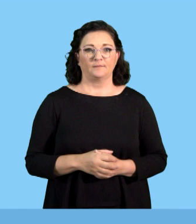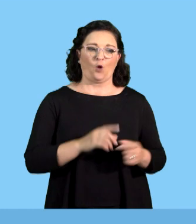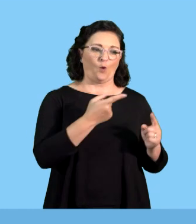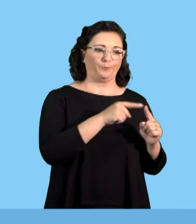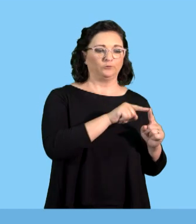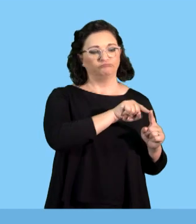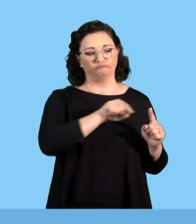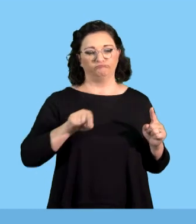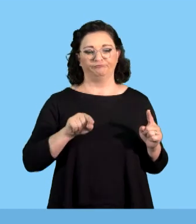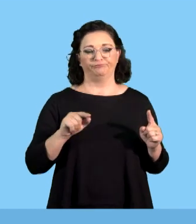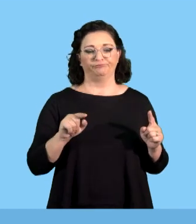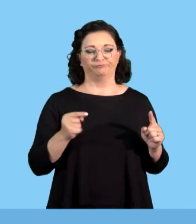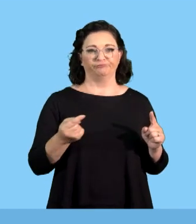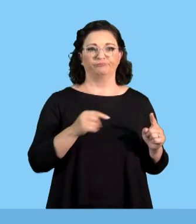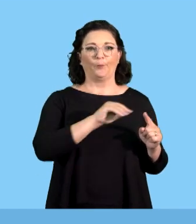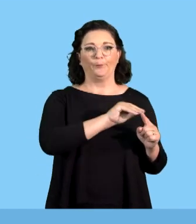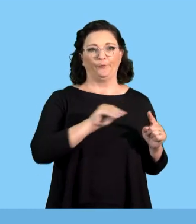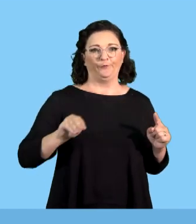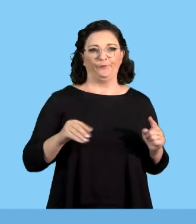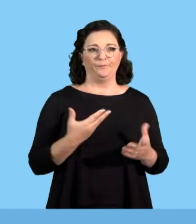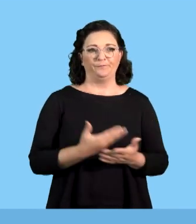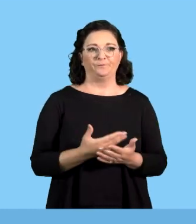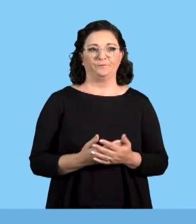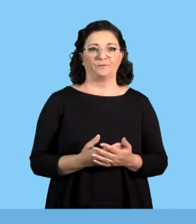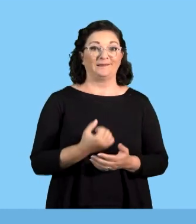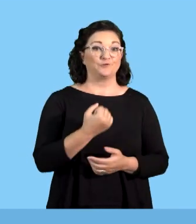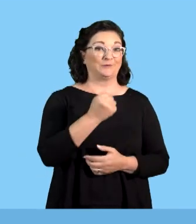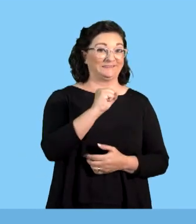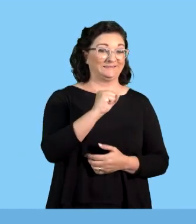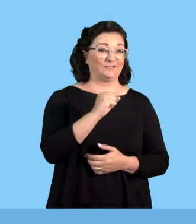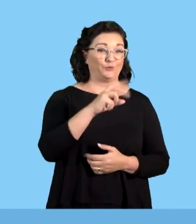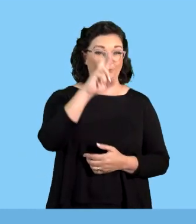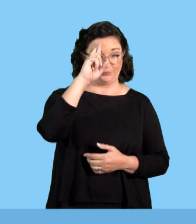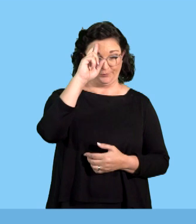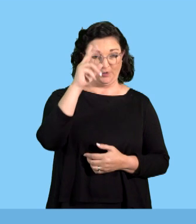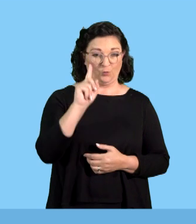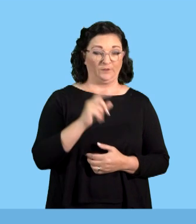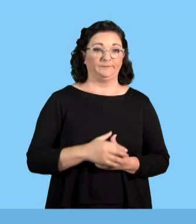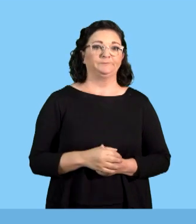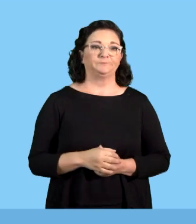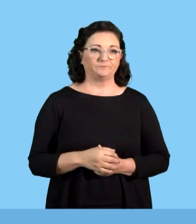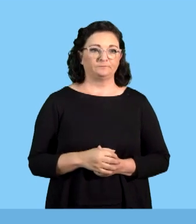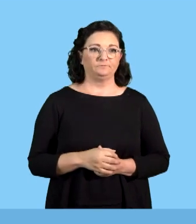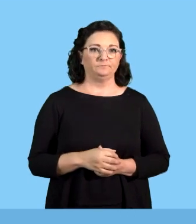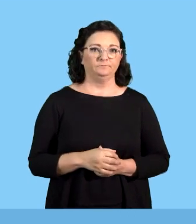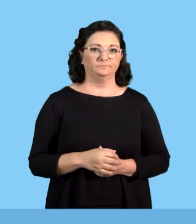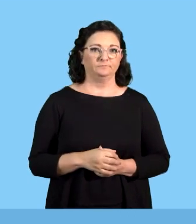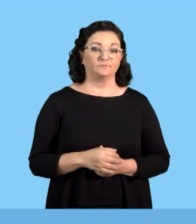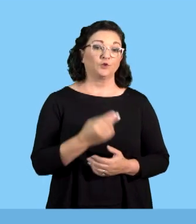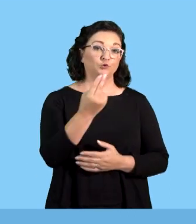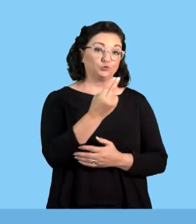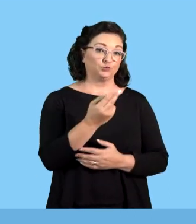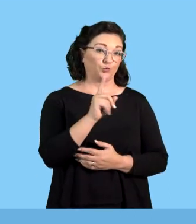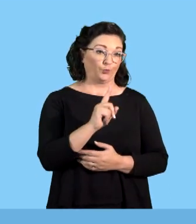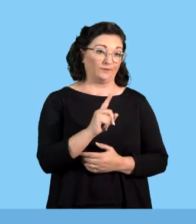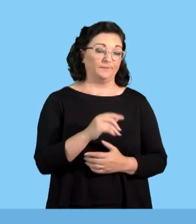from one point to the next. Now, a resistor as our symbol again. Remember, a resistor can be drawn in one of 2 ways. We can draw